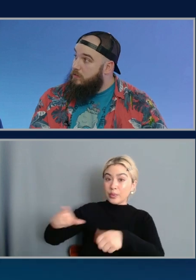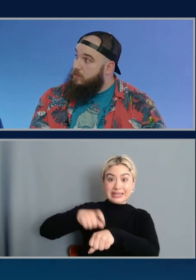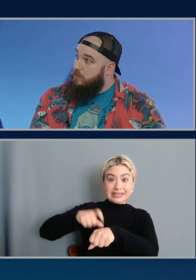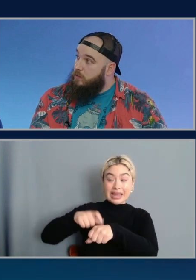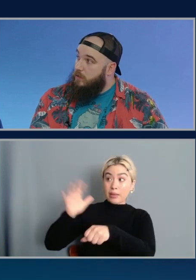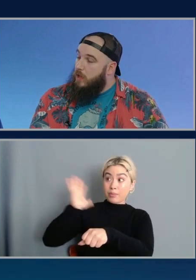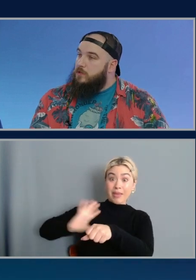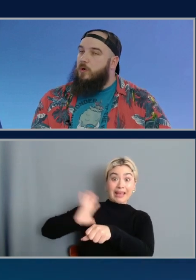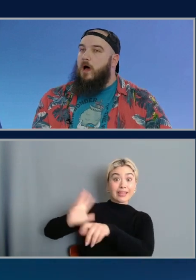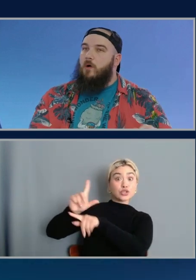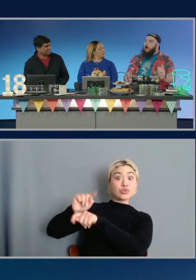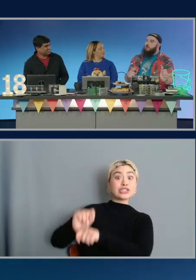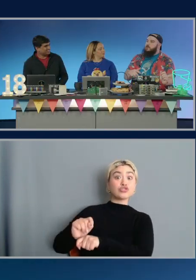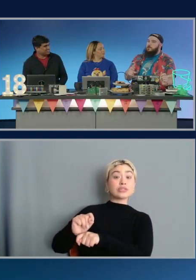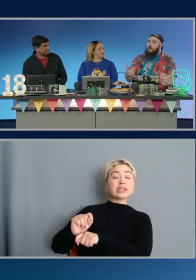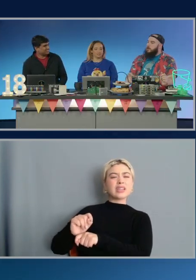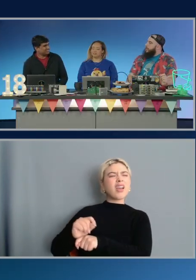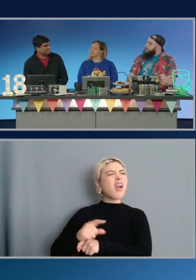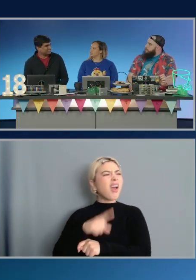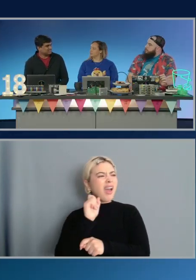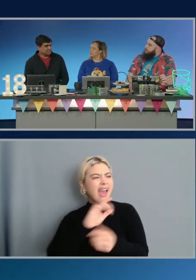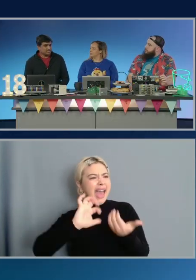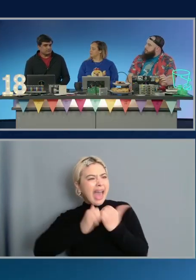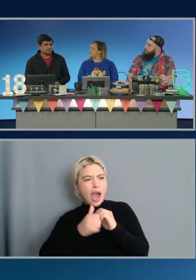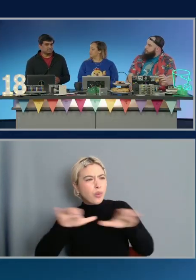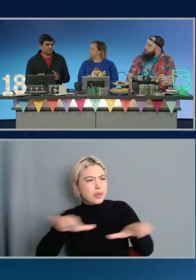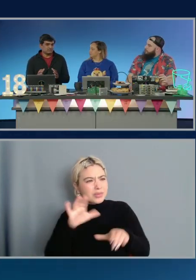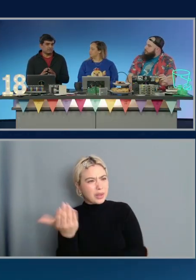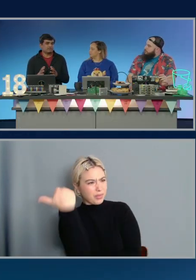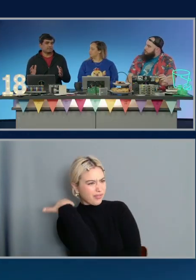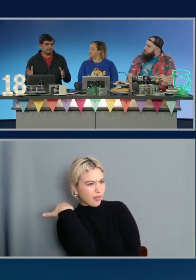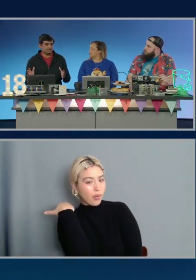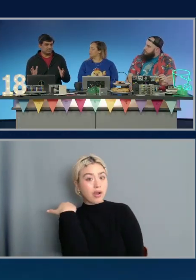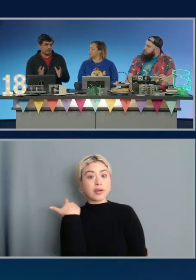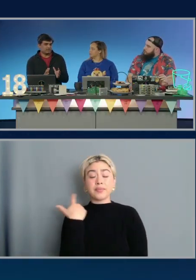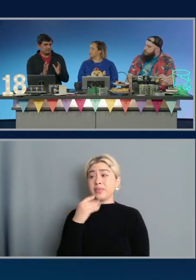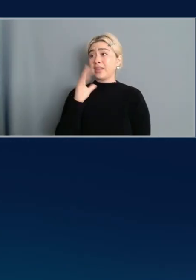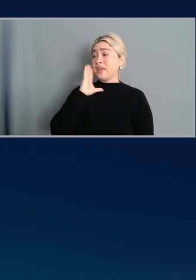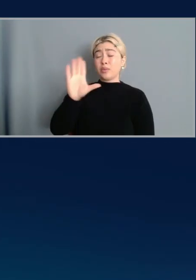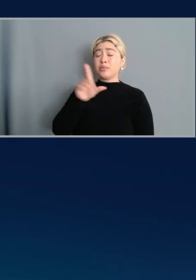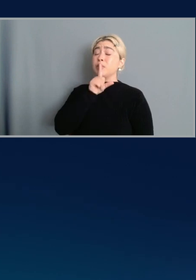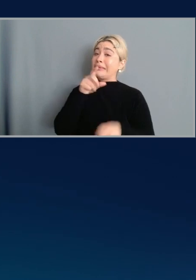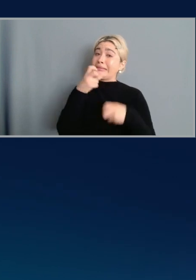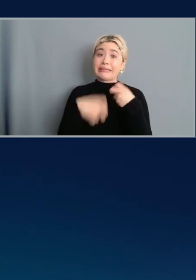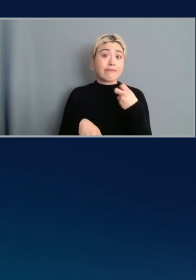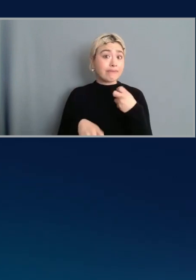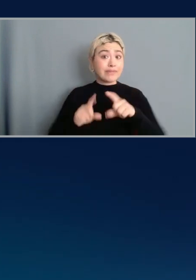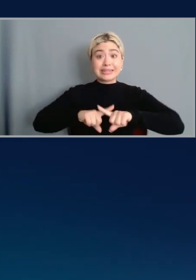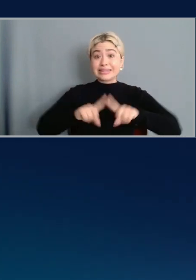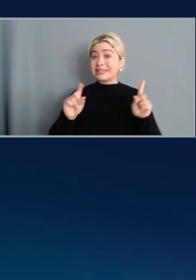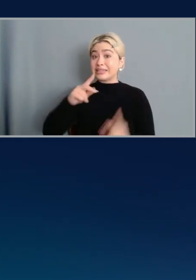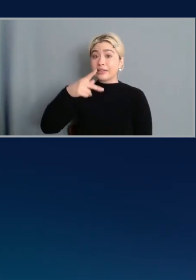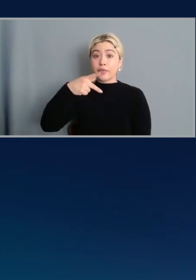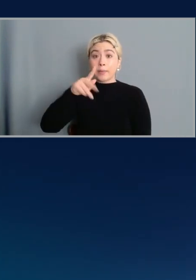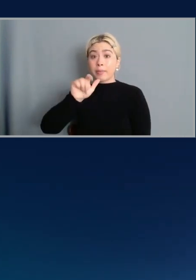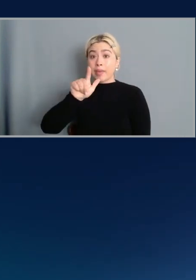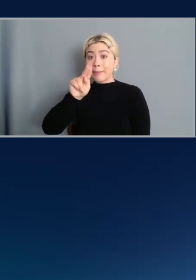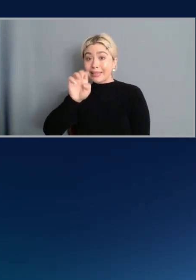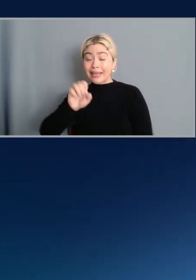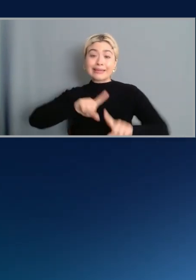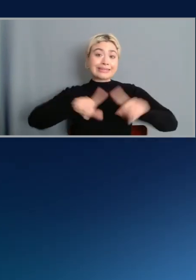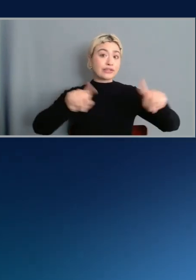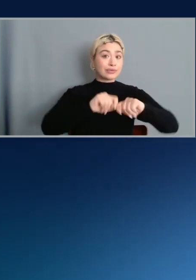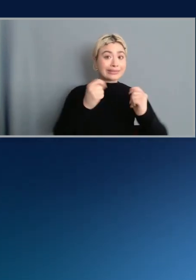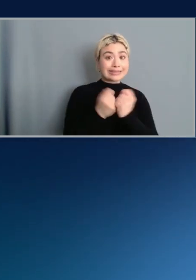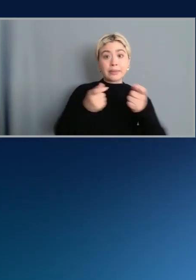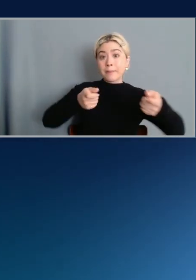to do it. Yeah. So how would this be done in the past? It was very, very difficult. You have a different pipeline, there are different teams who manages, a team